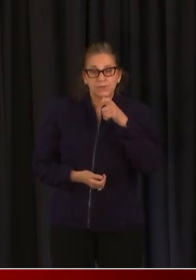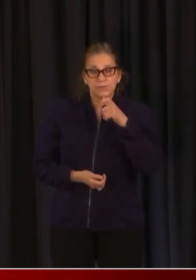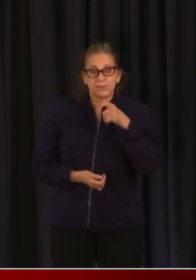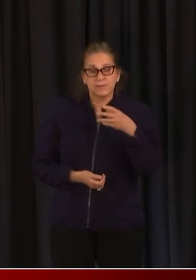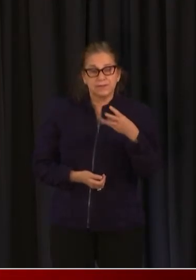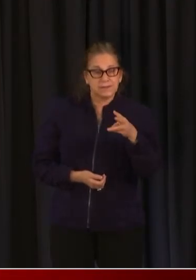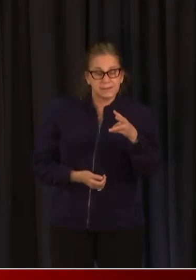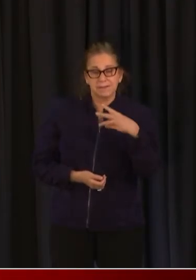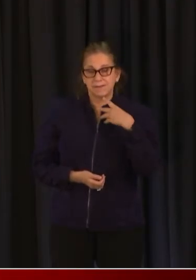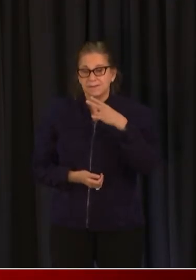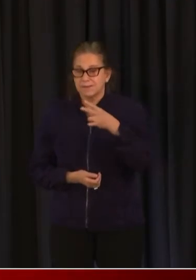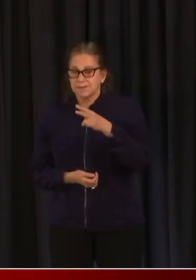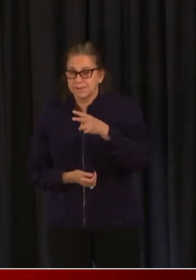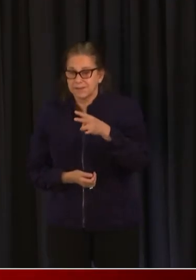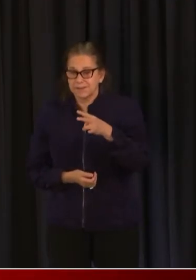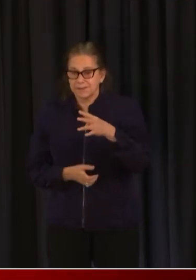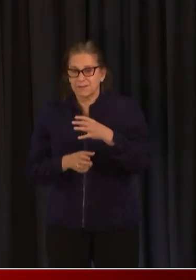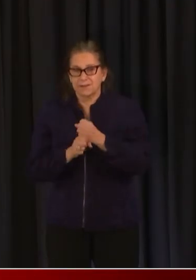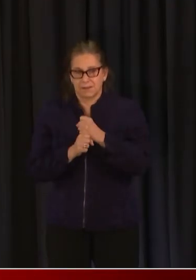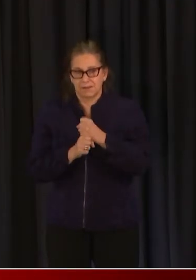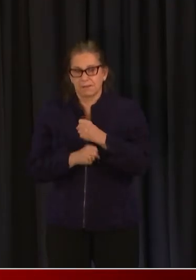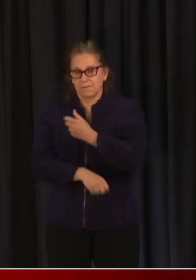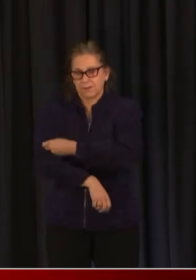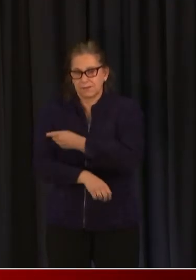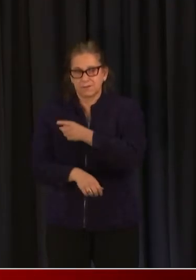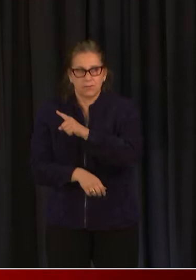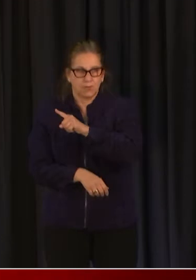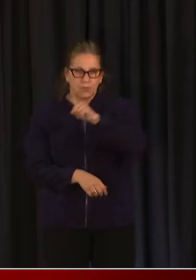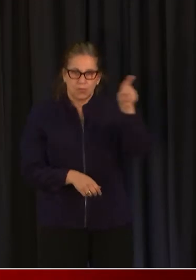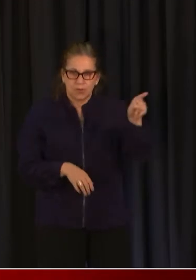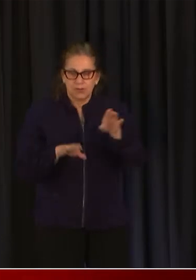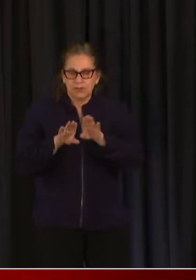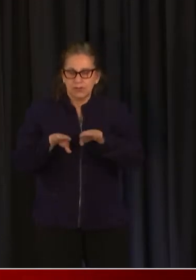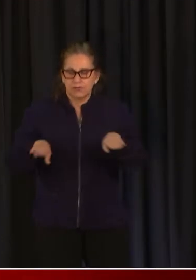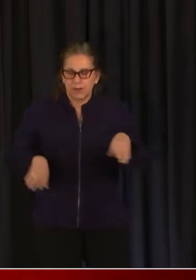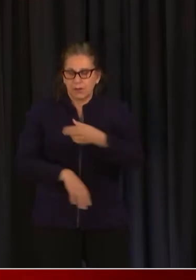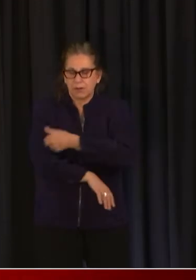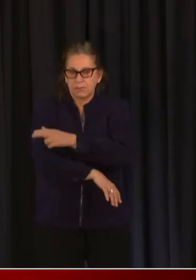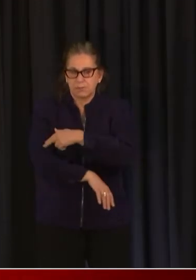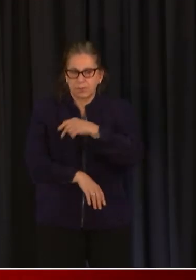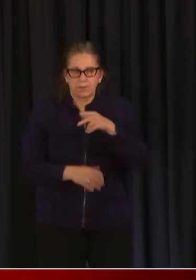their vaccinations through Children's National. And you may